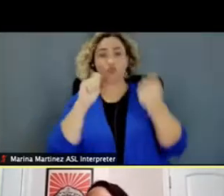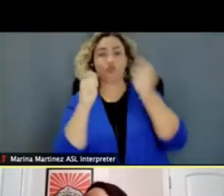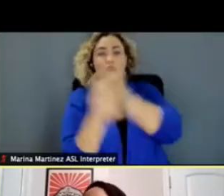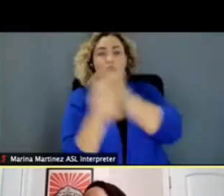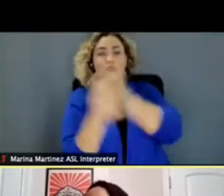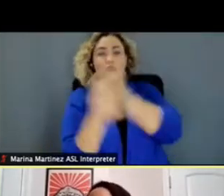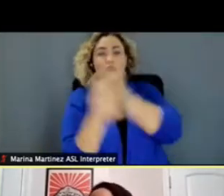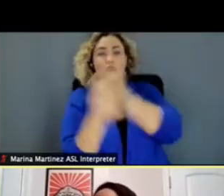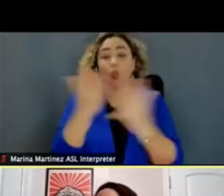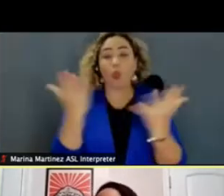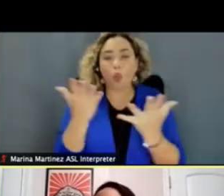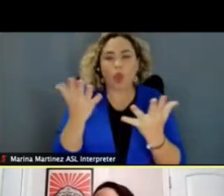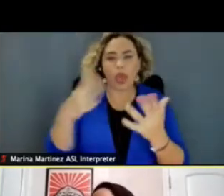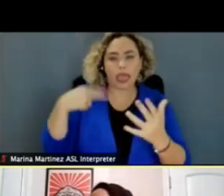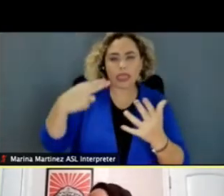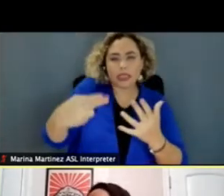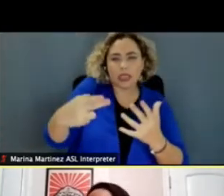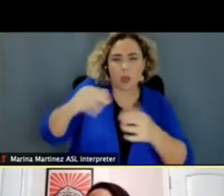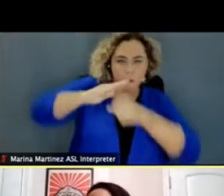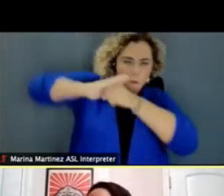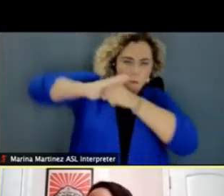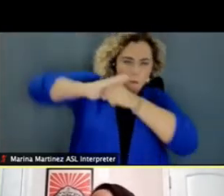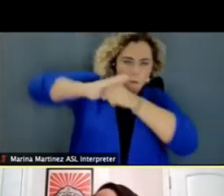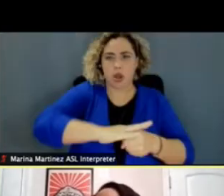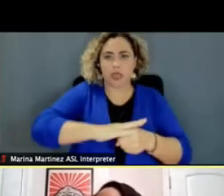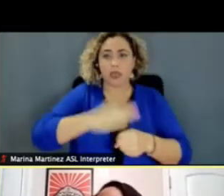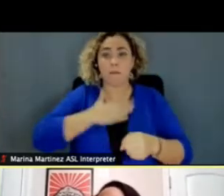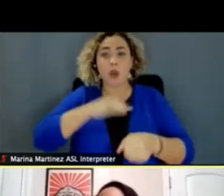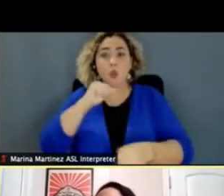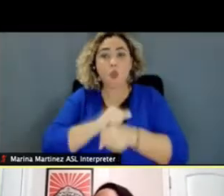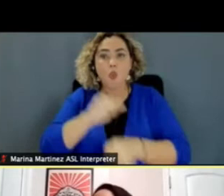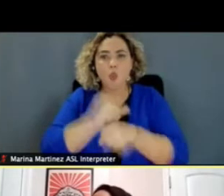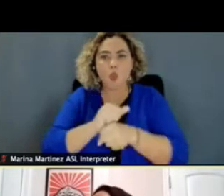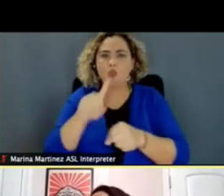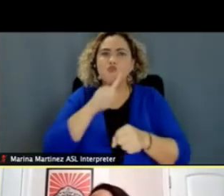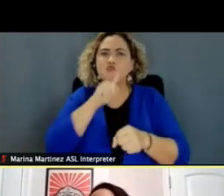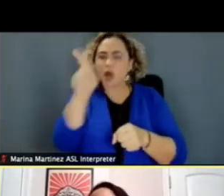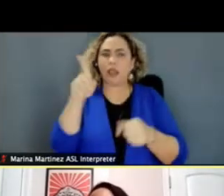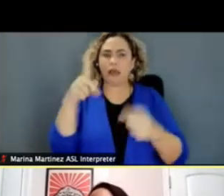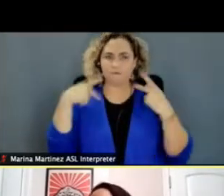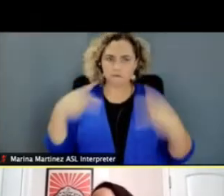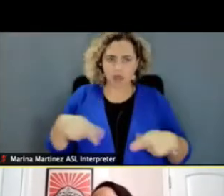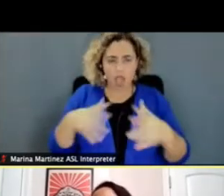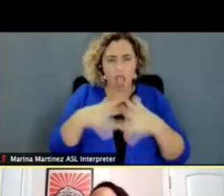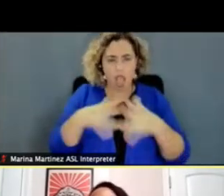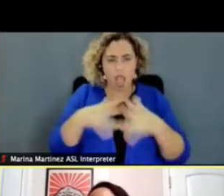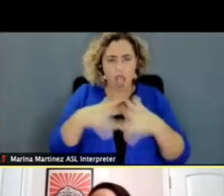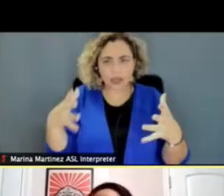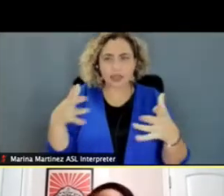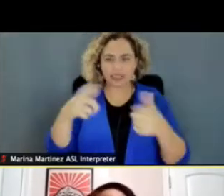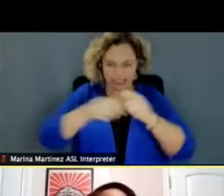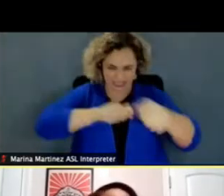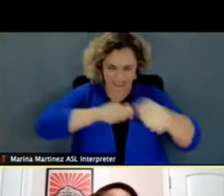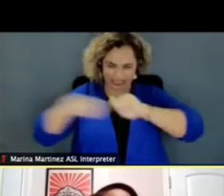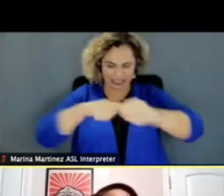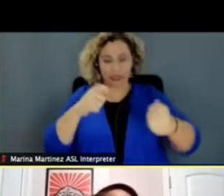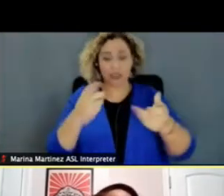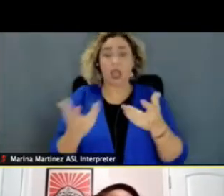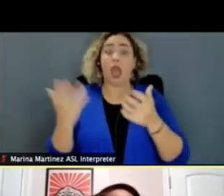through historic oppression. So my work is incredibly physical, a lot of ripping, a lot of tearing, and a lot of